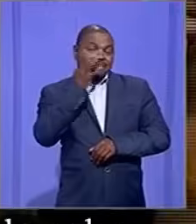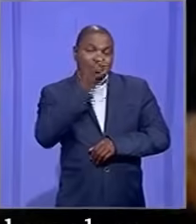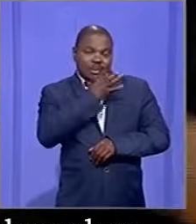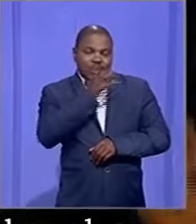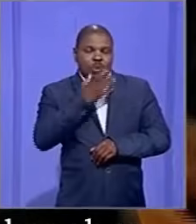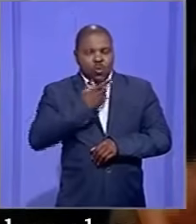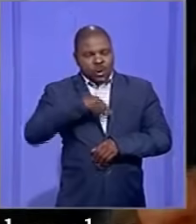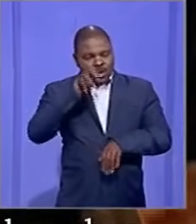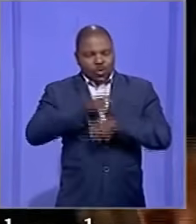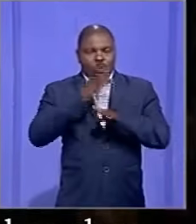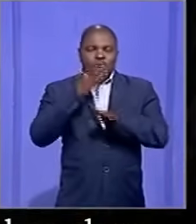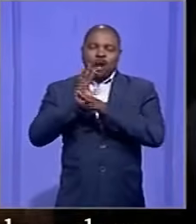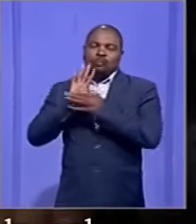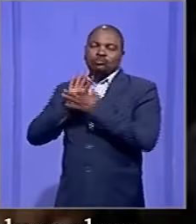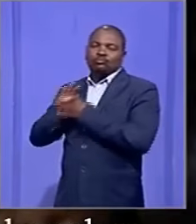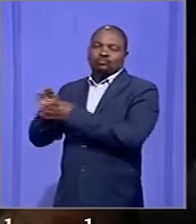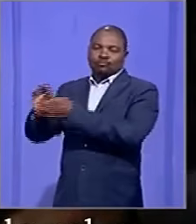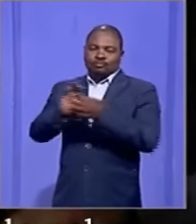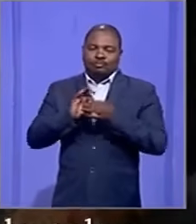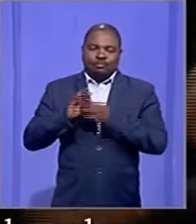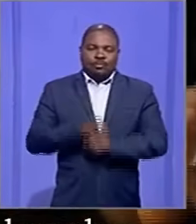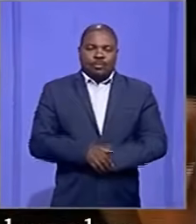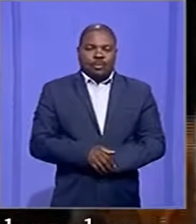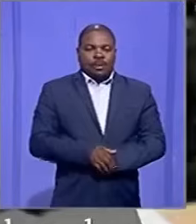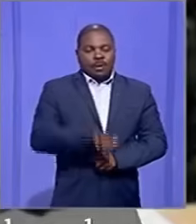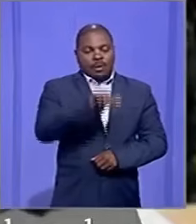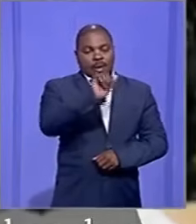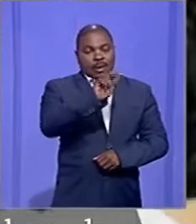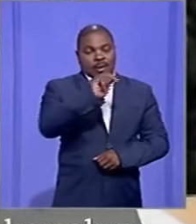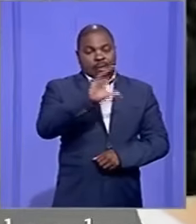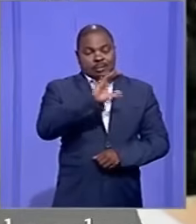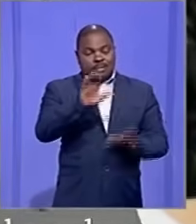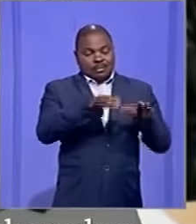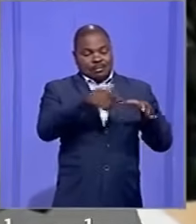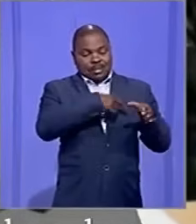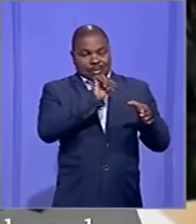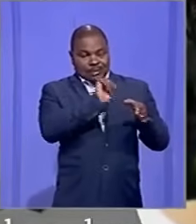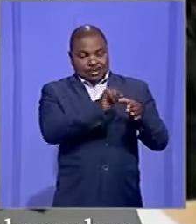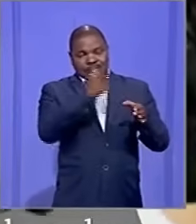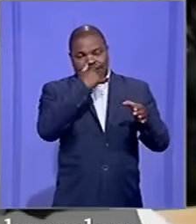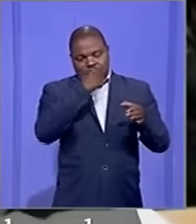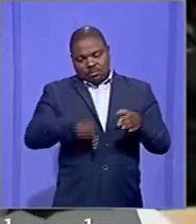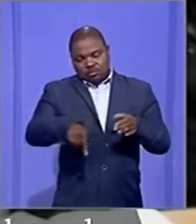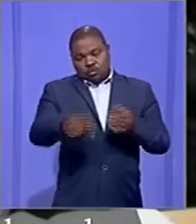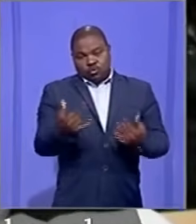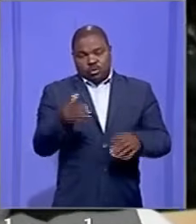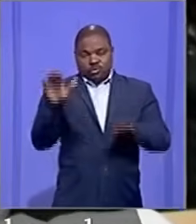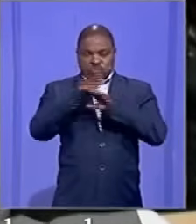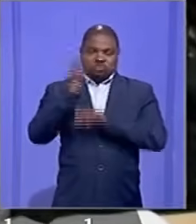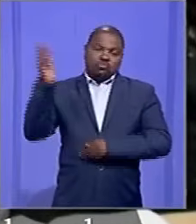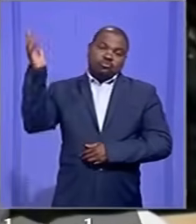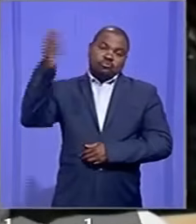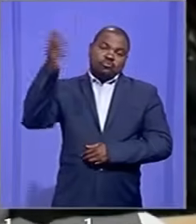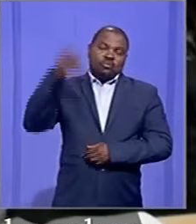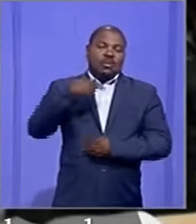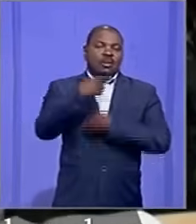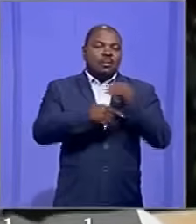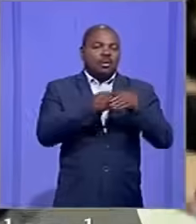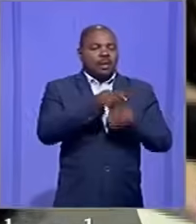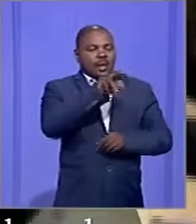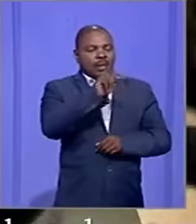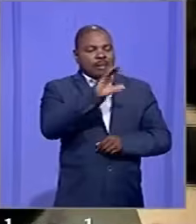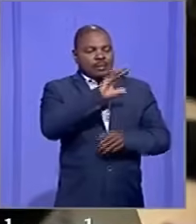together. Go letetše gore mopresidente wa ANC Cyril Ramaphosa a bolele go se go ekae bošegong bjo ka ga sephetho sa komiti